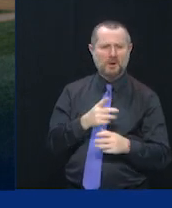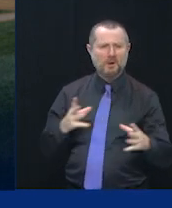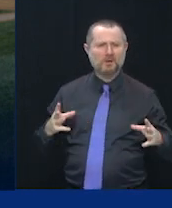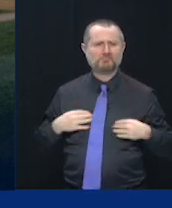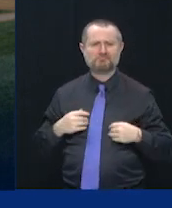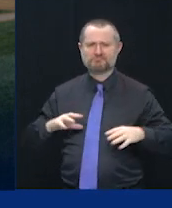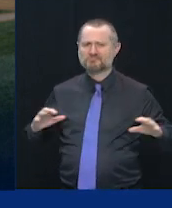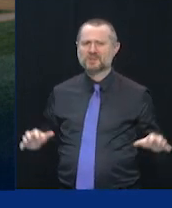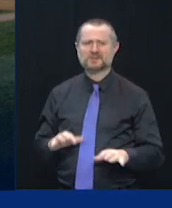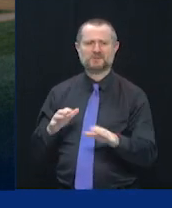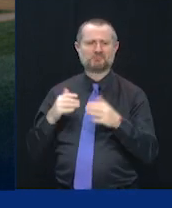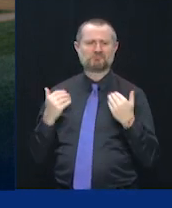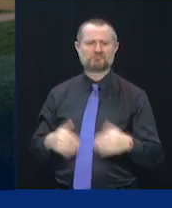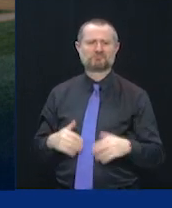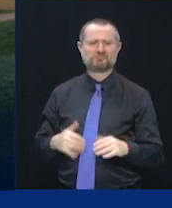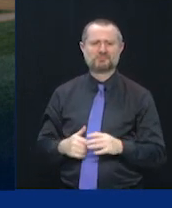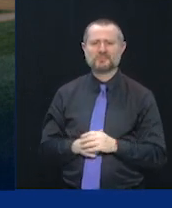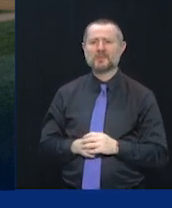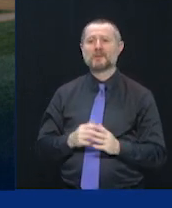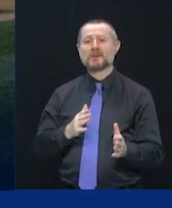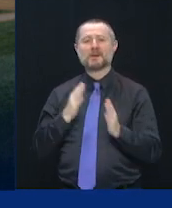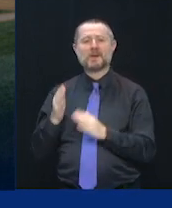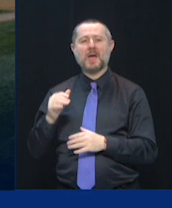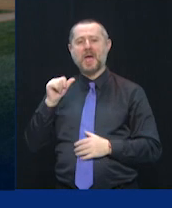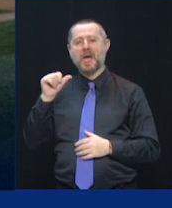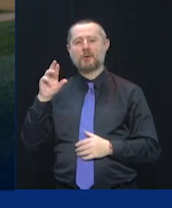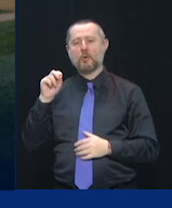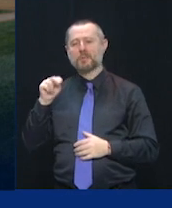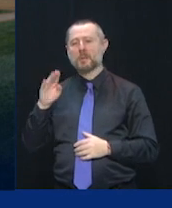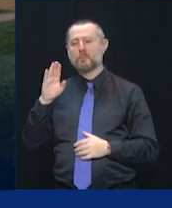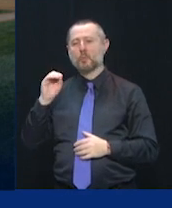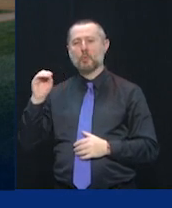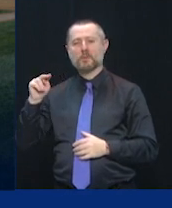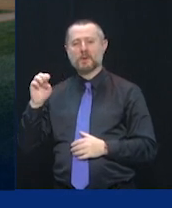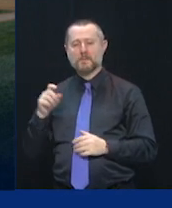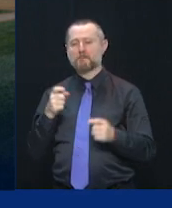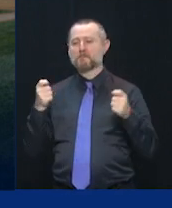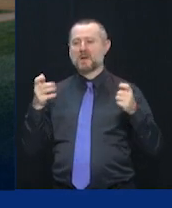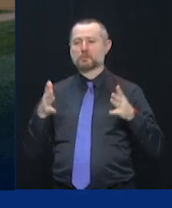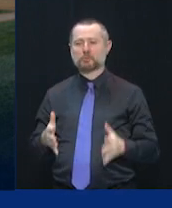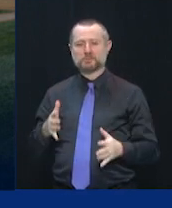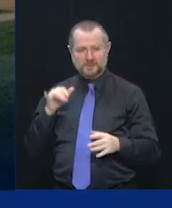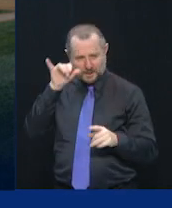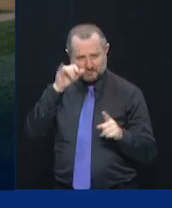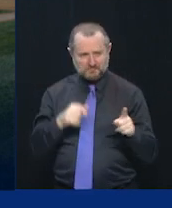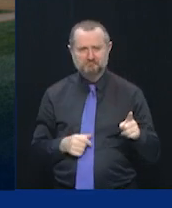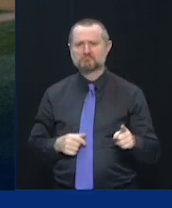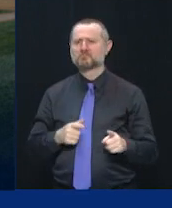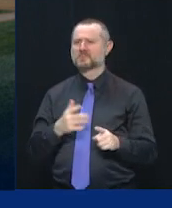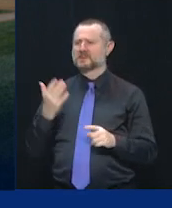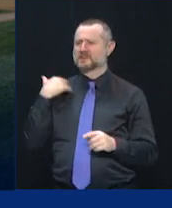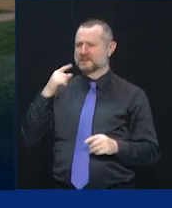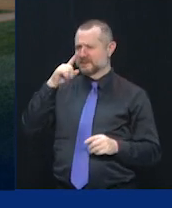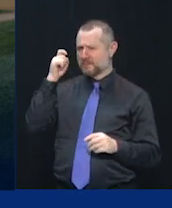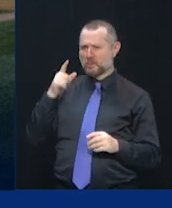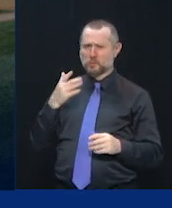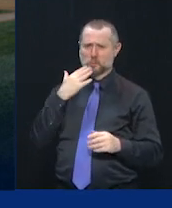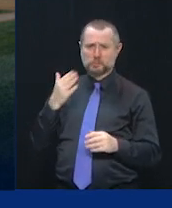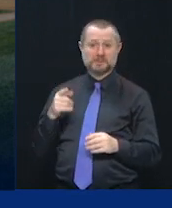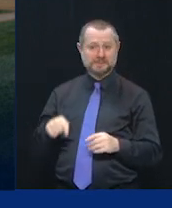get it. And Aaron Boone, who's the manager of the Yankees, and they had a very strong season, and we're going to see an even better